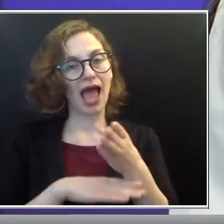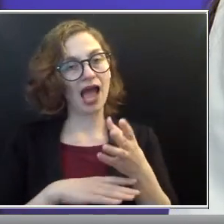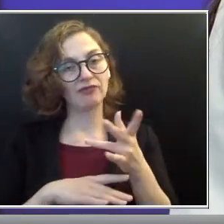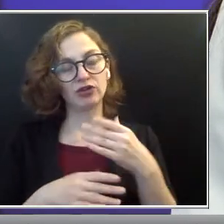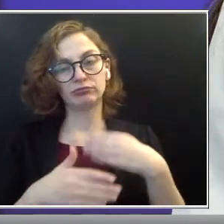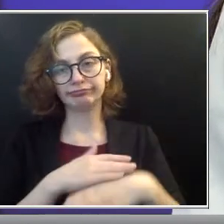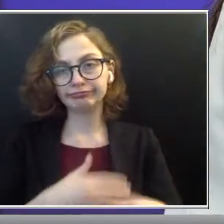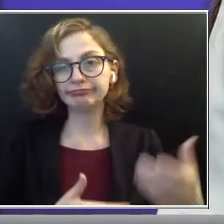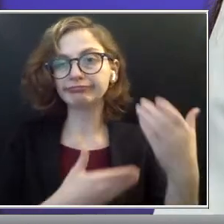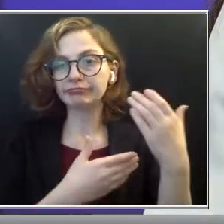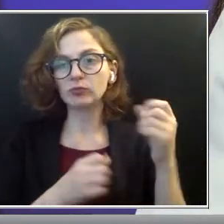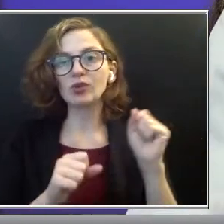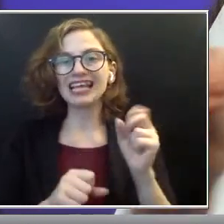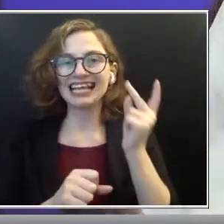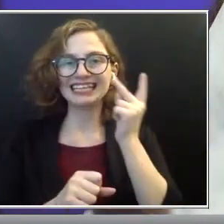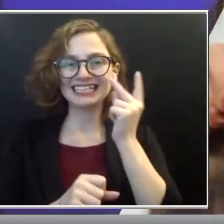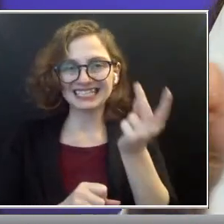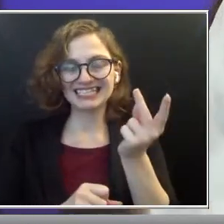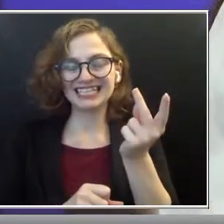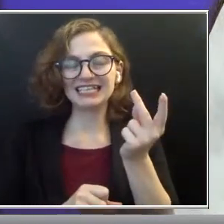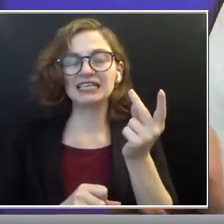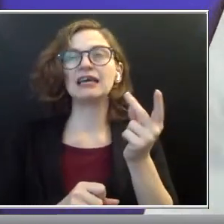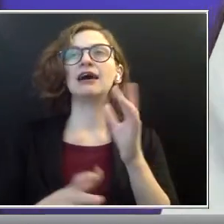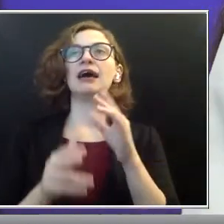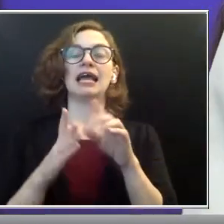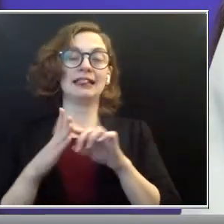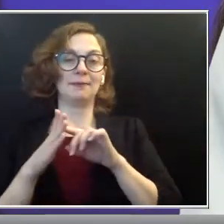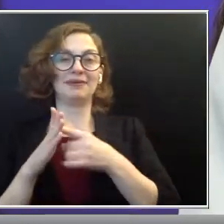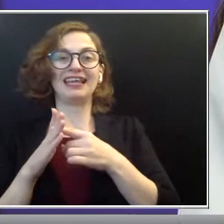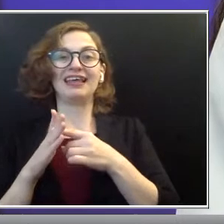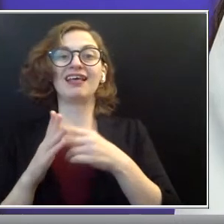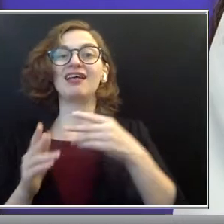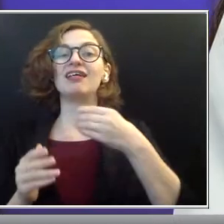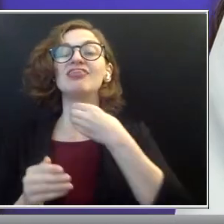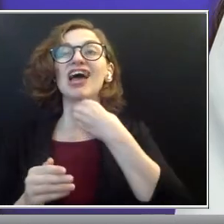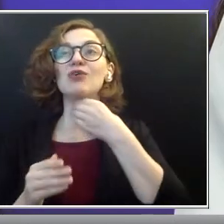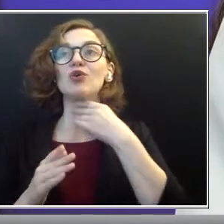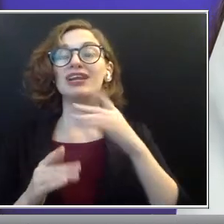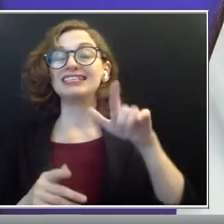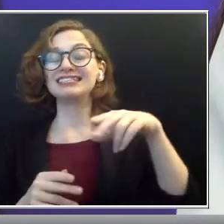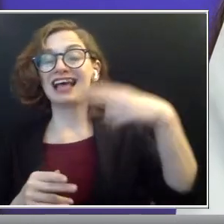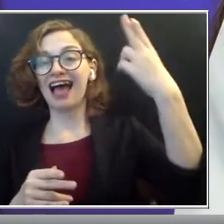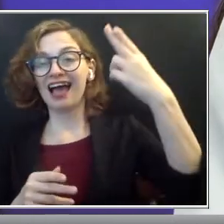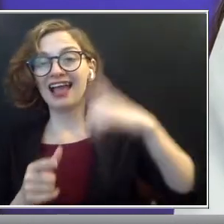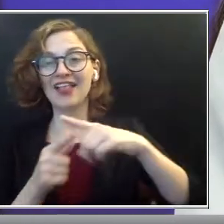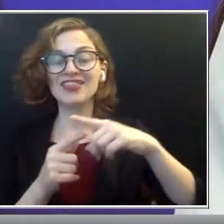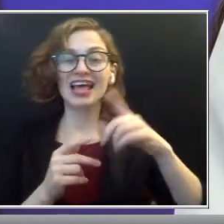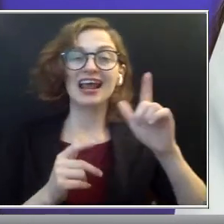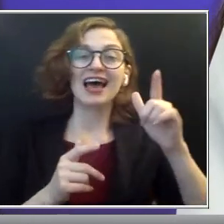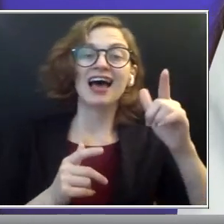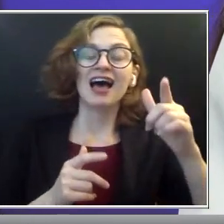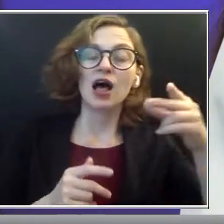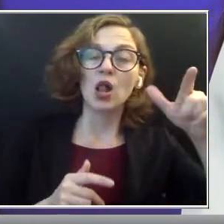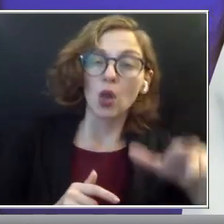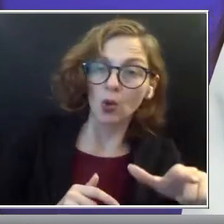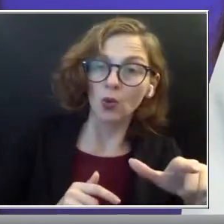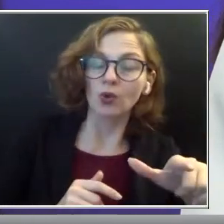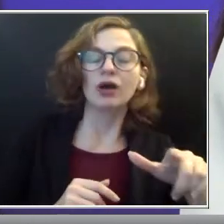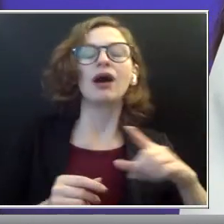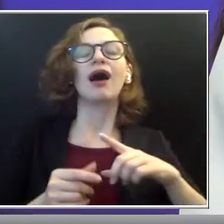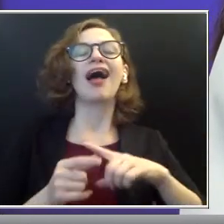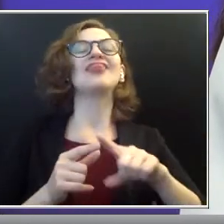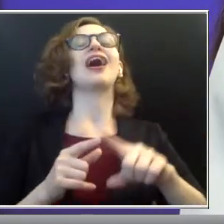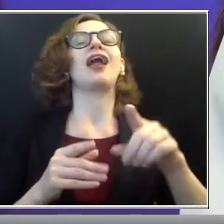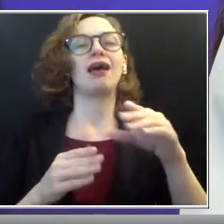then hypothyroidism, and then a return to normal thyroid status. But in most patients that are diagnosed with hypothyroidism,